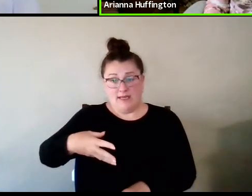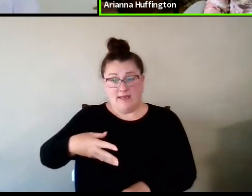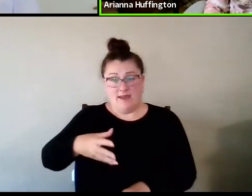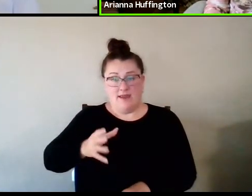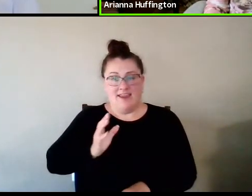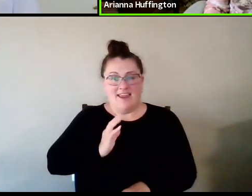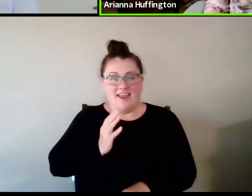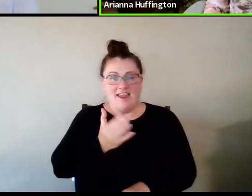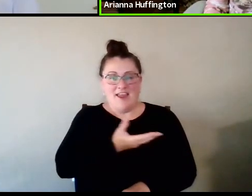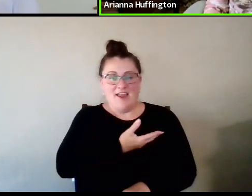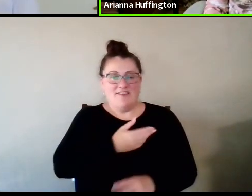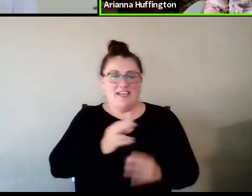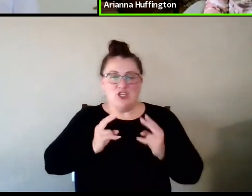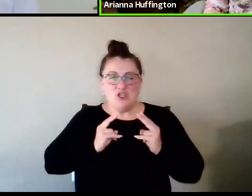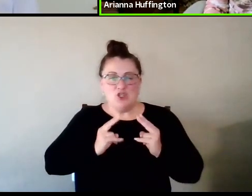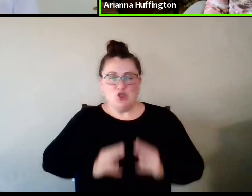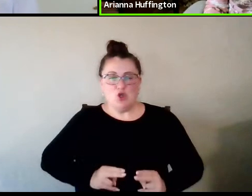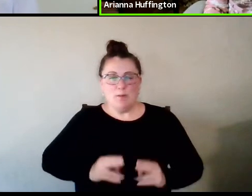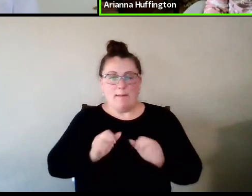unleashing human magic.